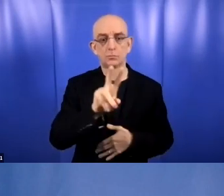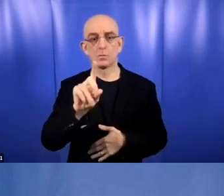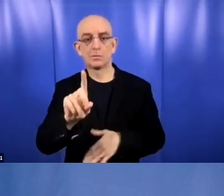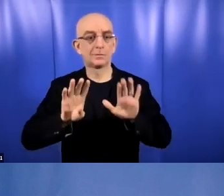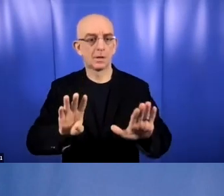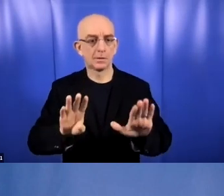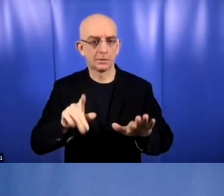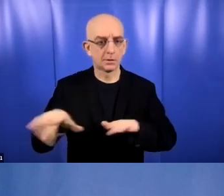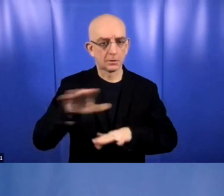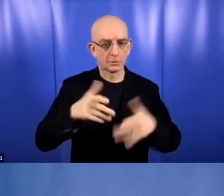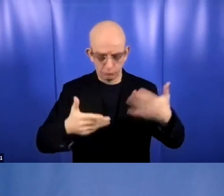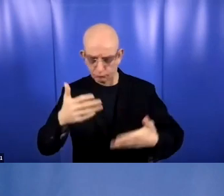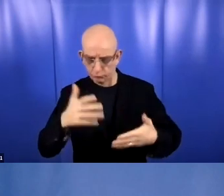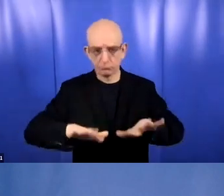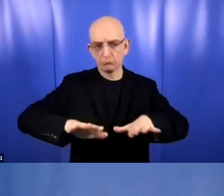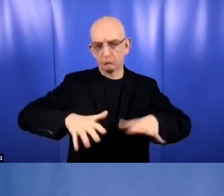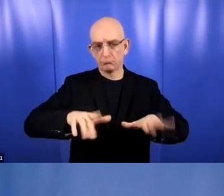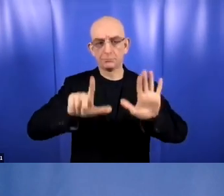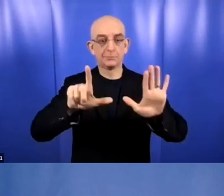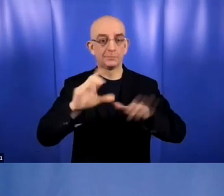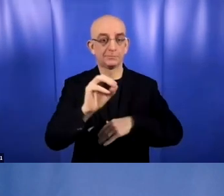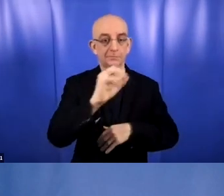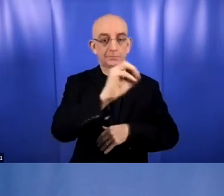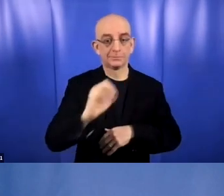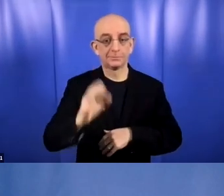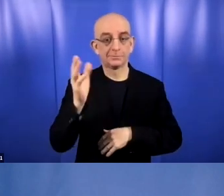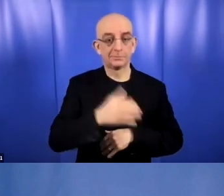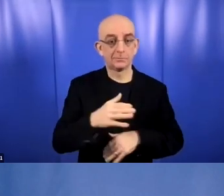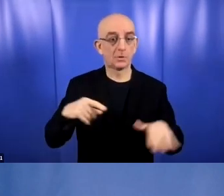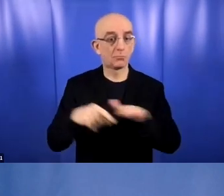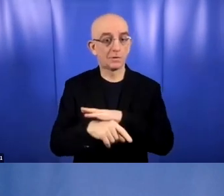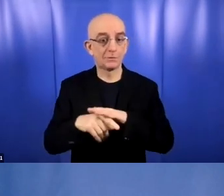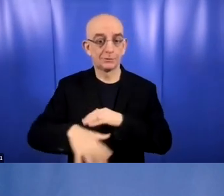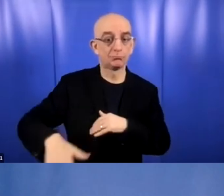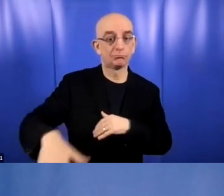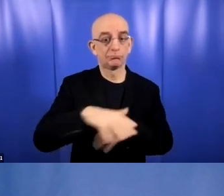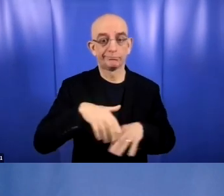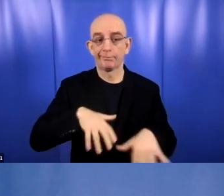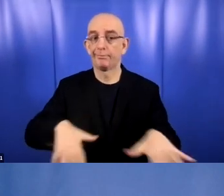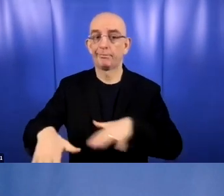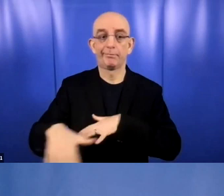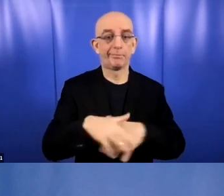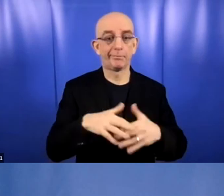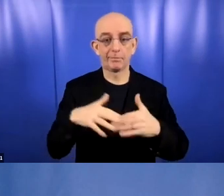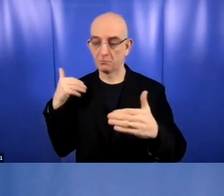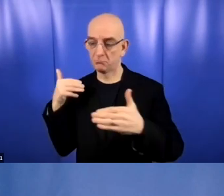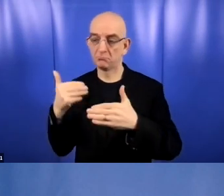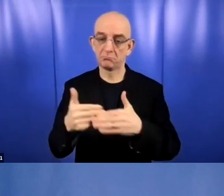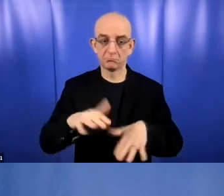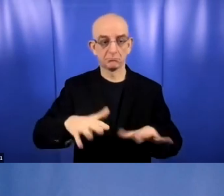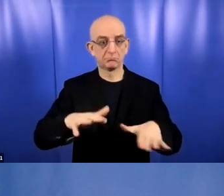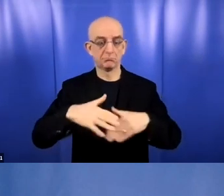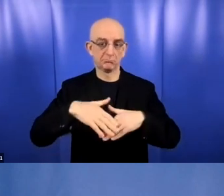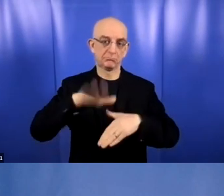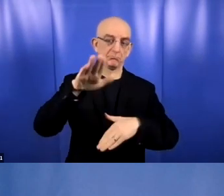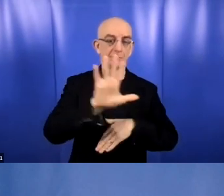internal displacement, that number is quite substantially larger. That means, as we heard in the East Africa panel, you